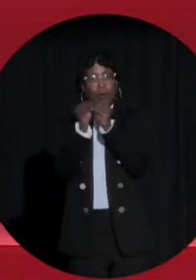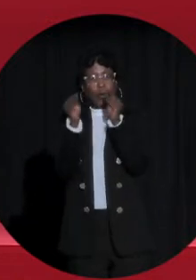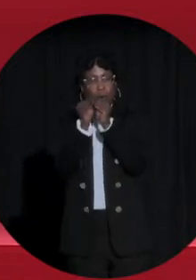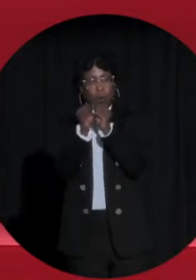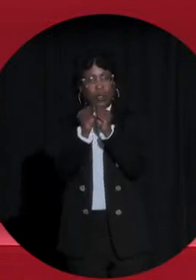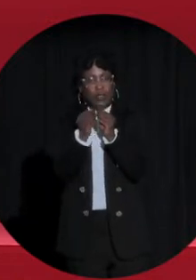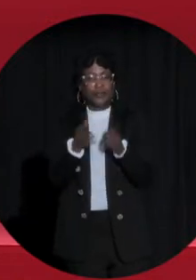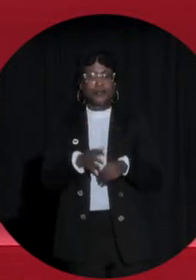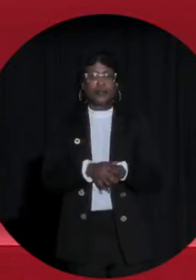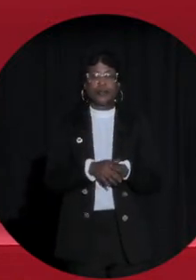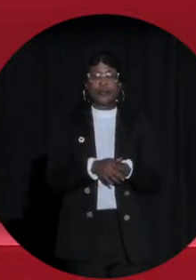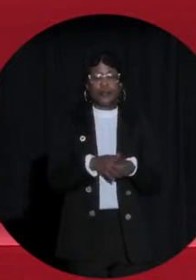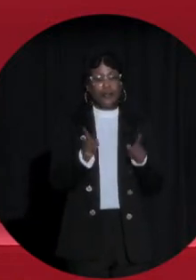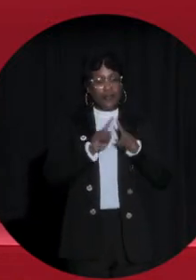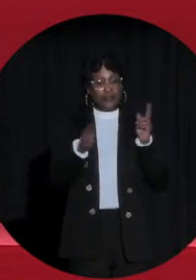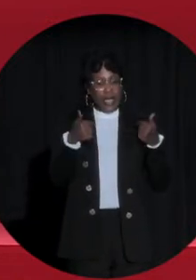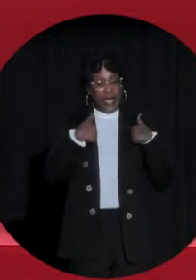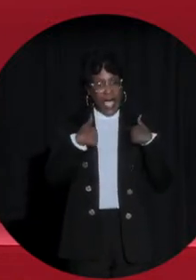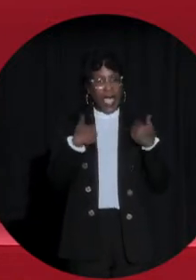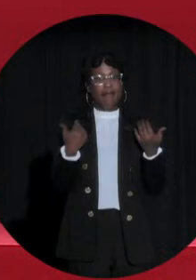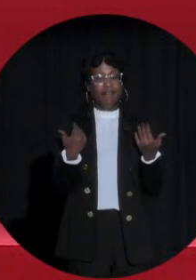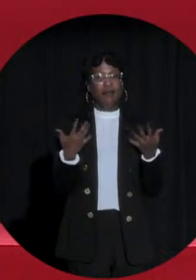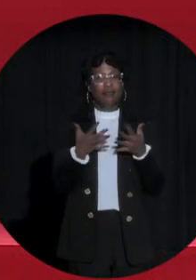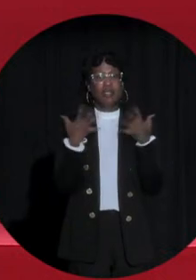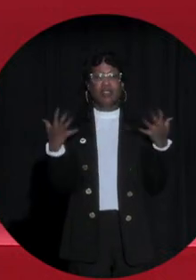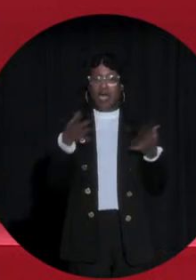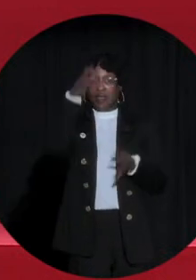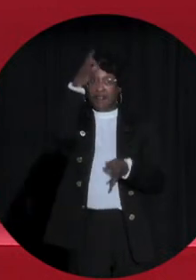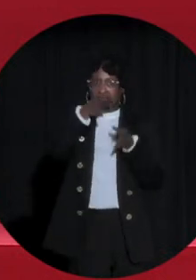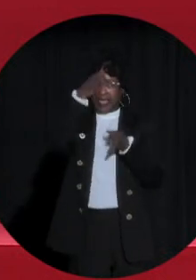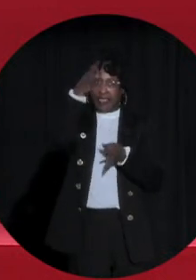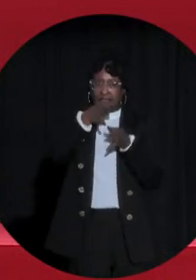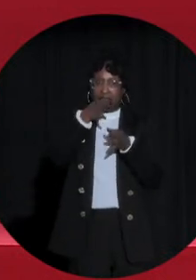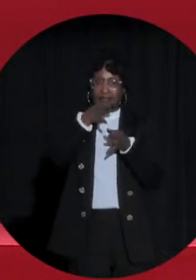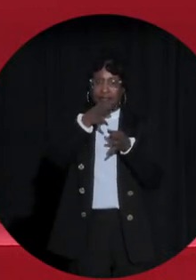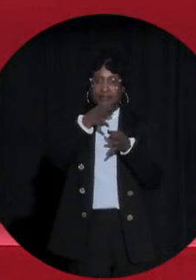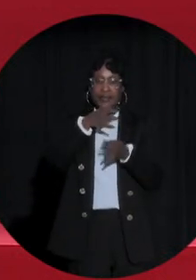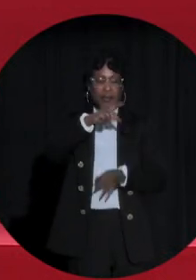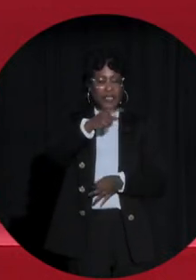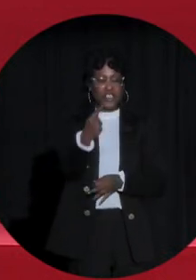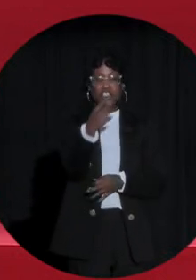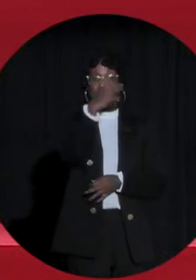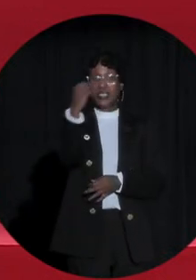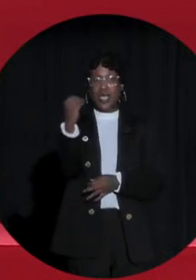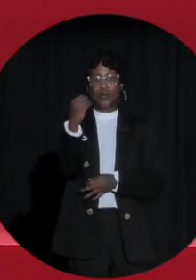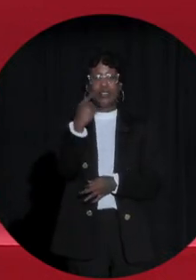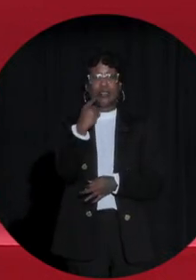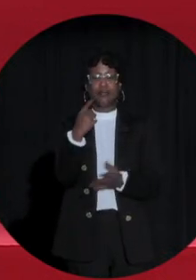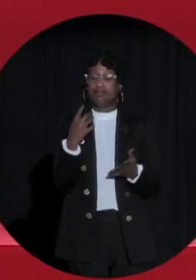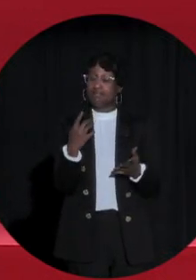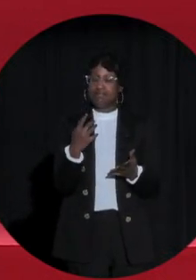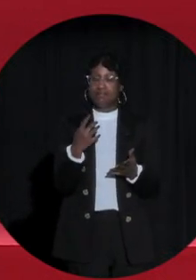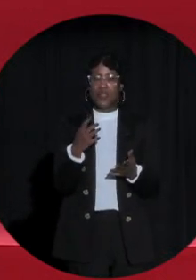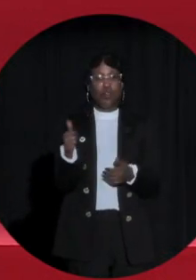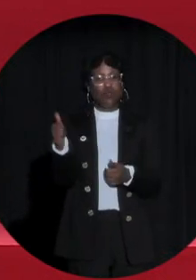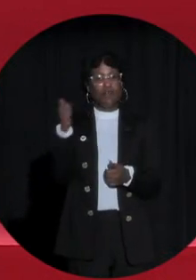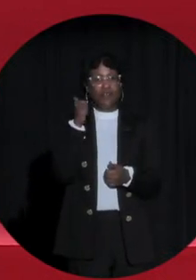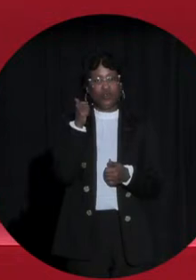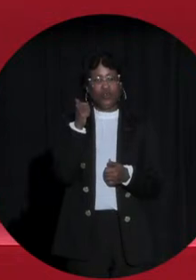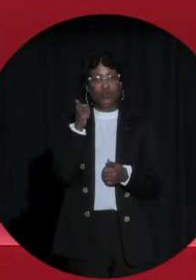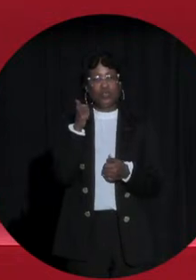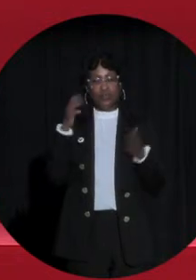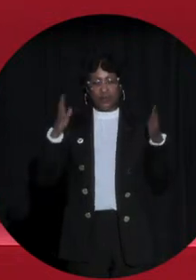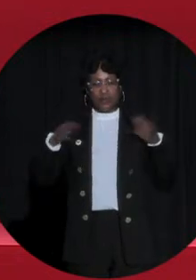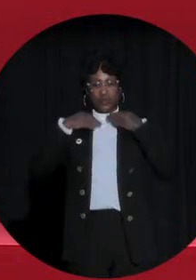faith that resides in Prince Georgians and declared that COVID-19 would not have the final say. This was